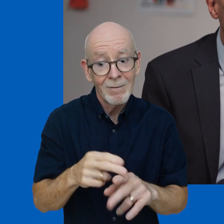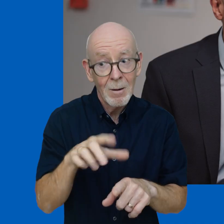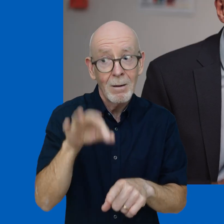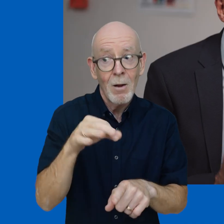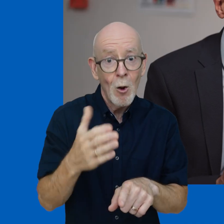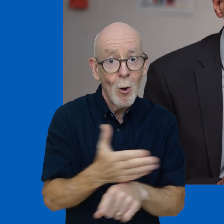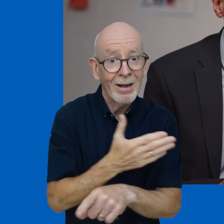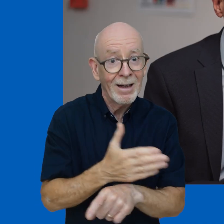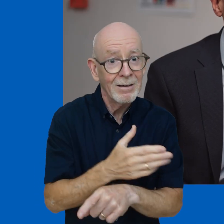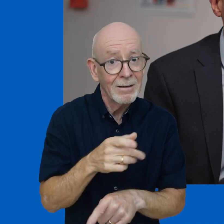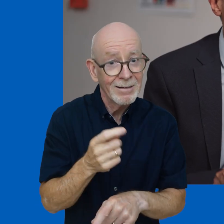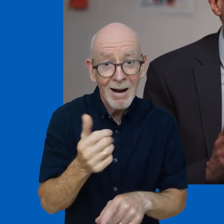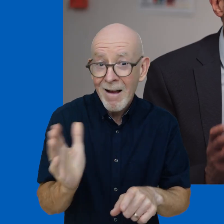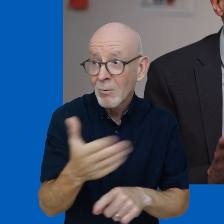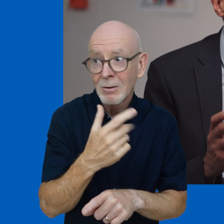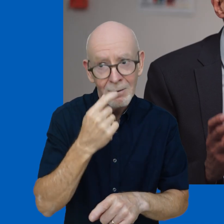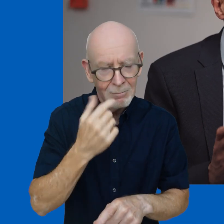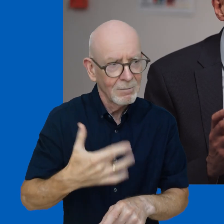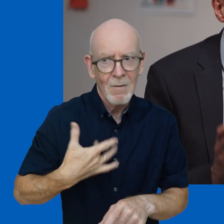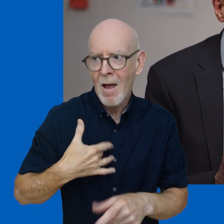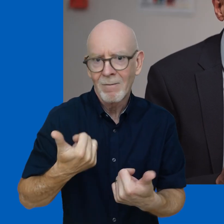lives, as early pickup means that nearly